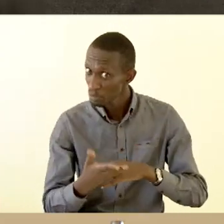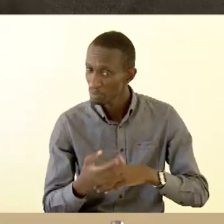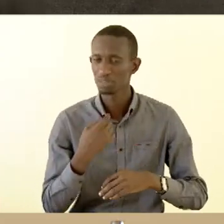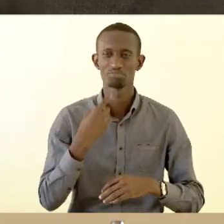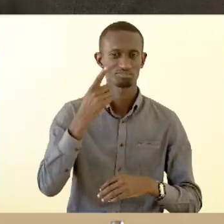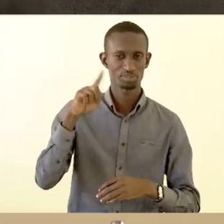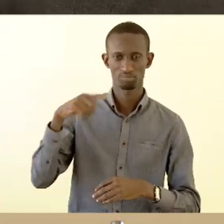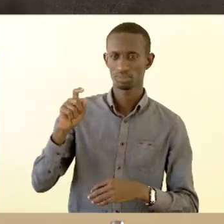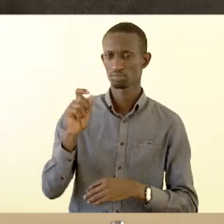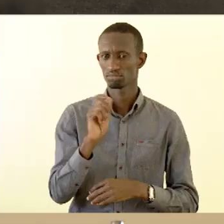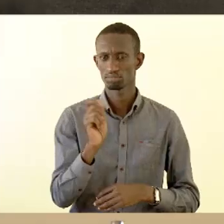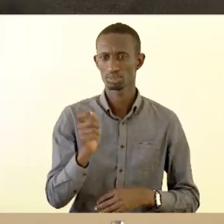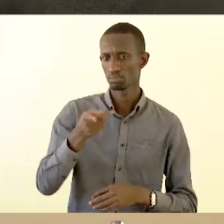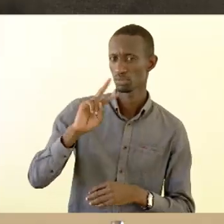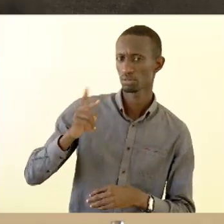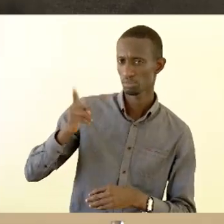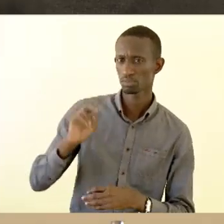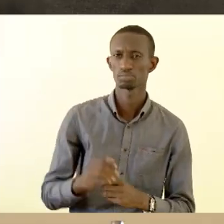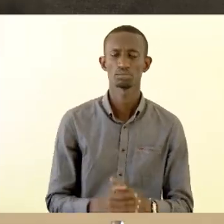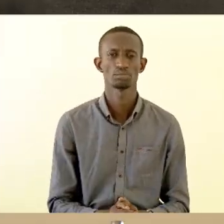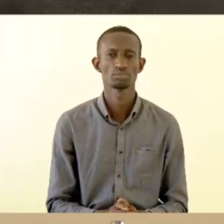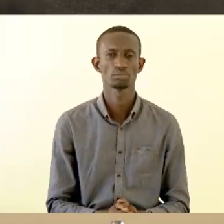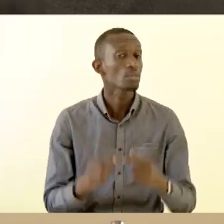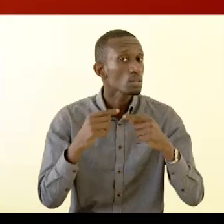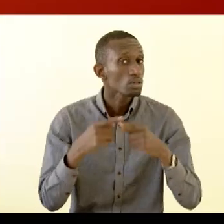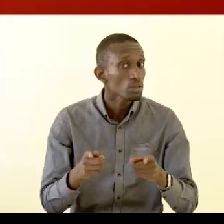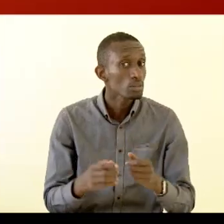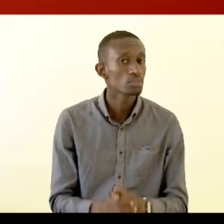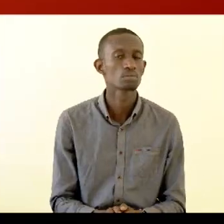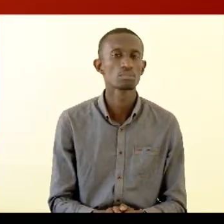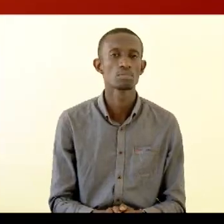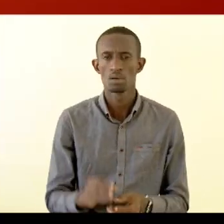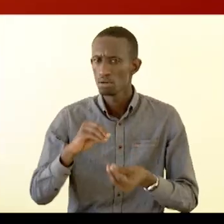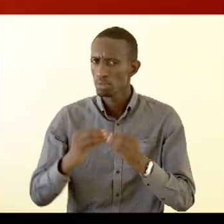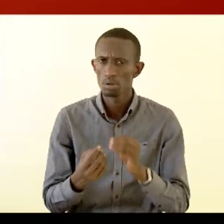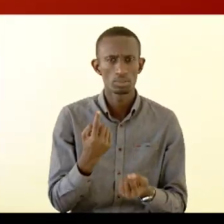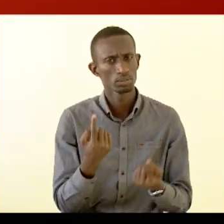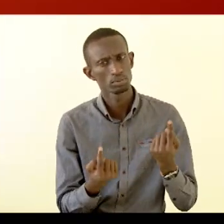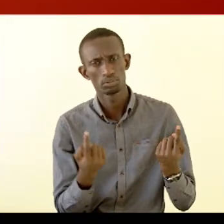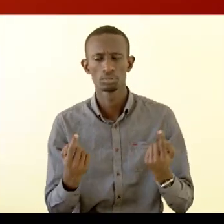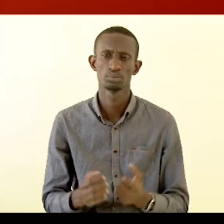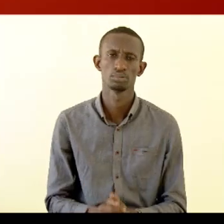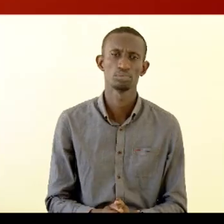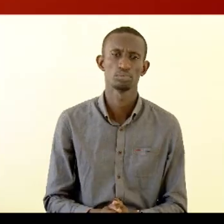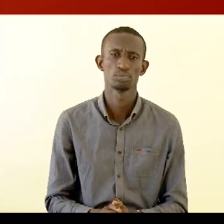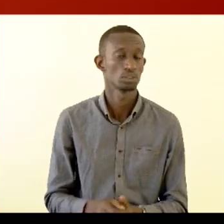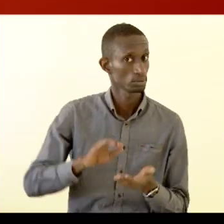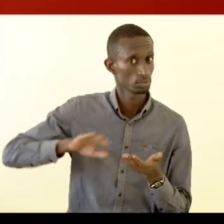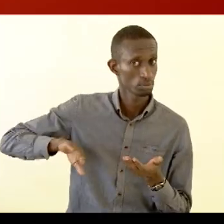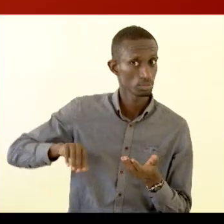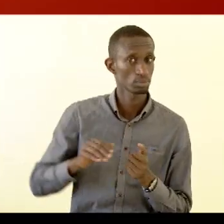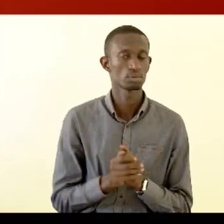the answer. But some of the numbers will be left